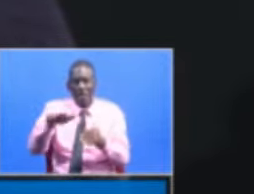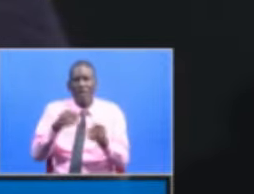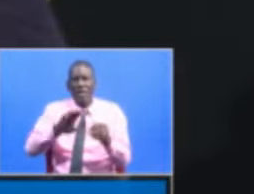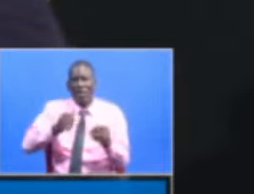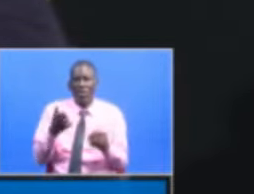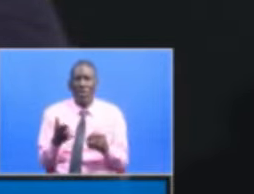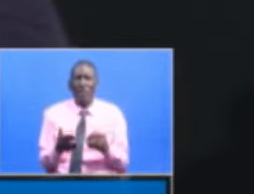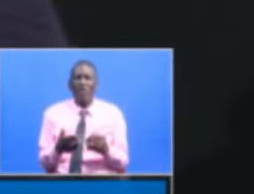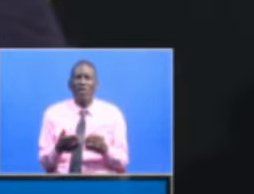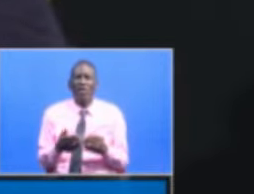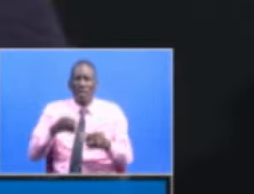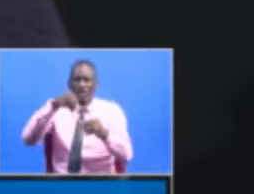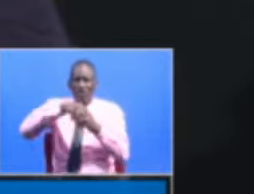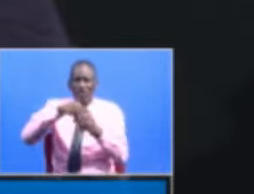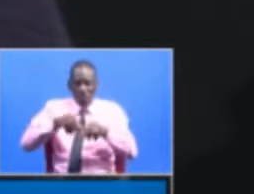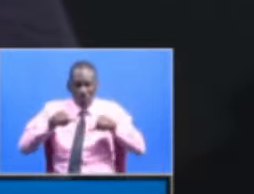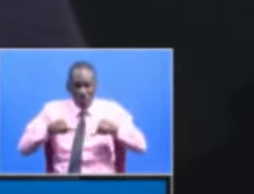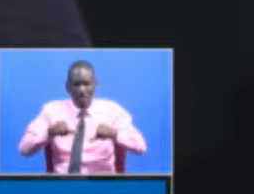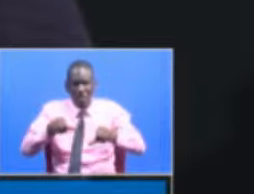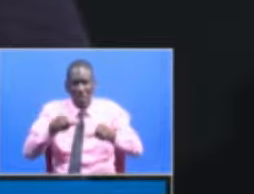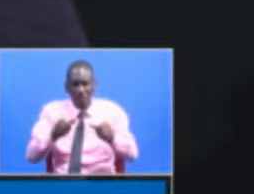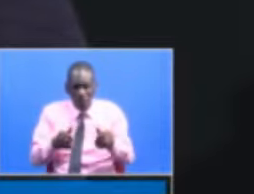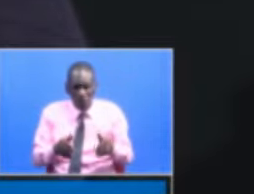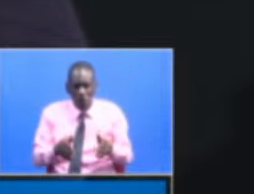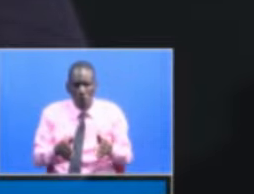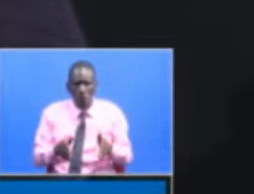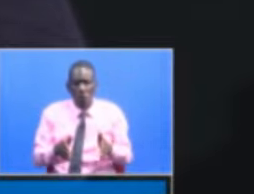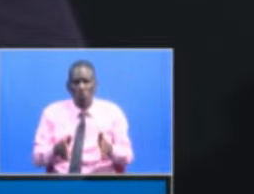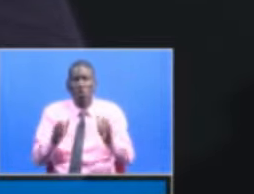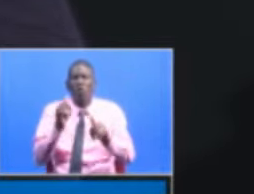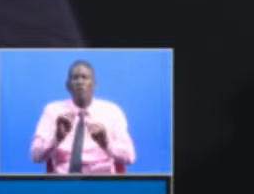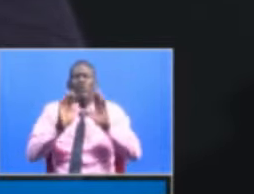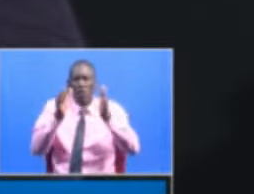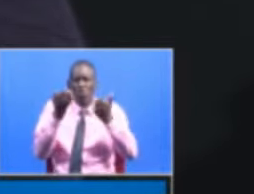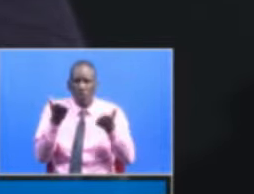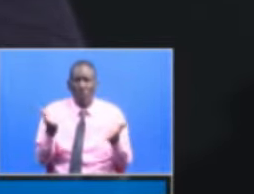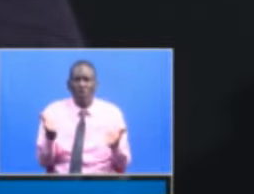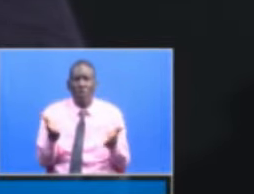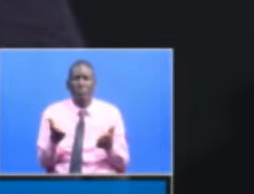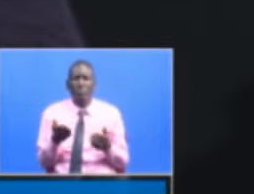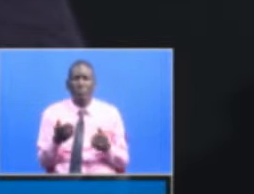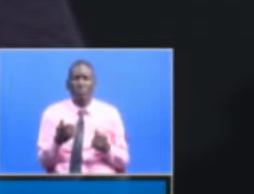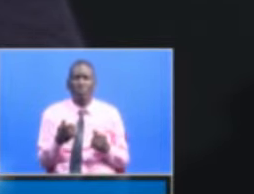the investment in sustainable infrastructure, which is also a key element.